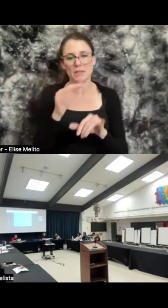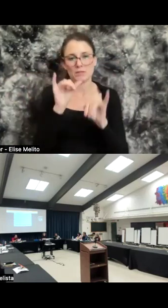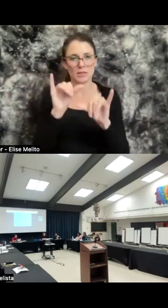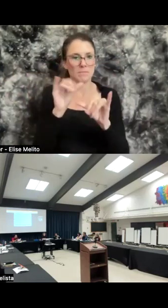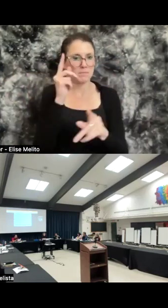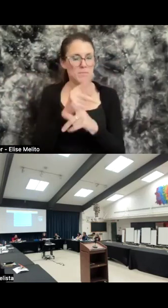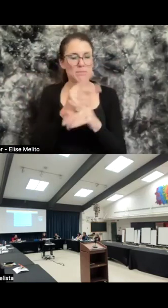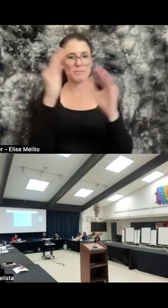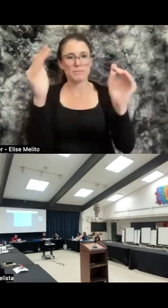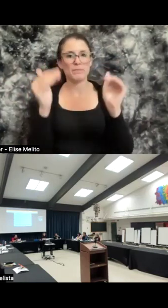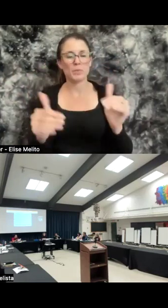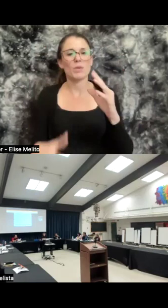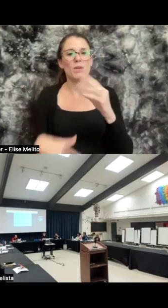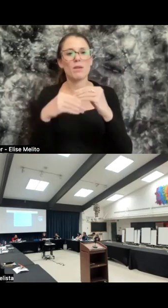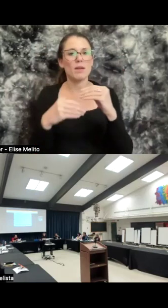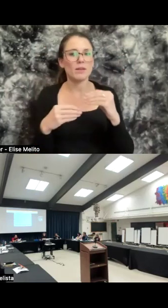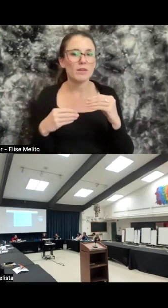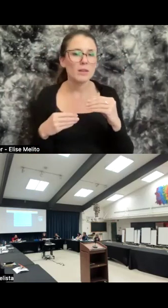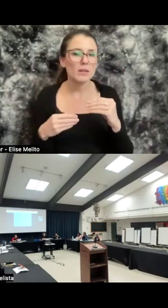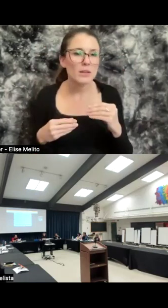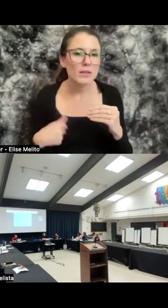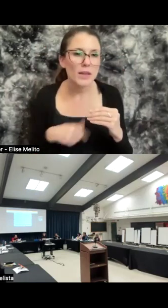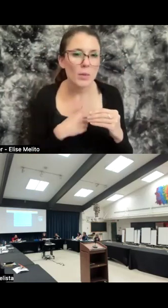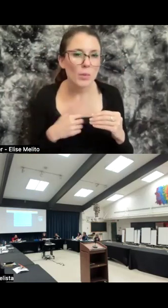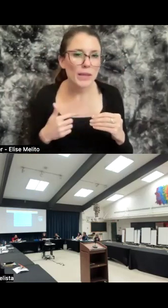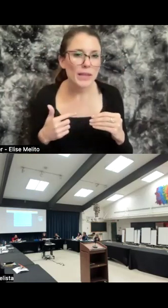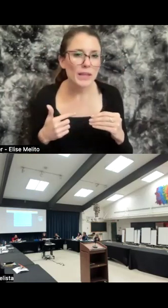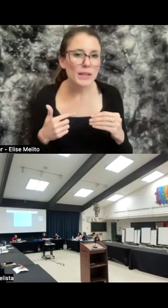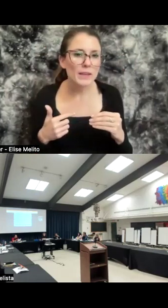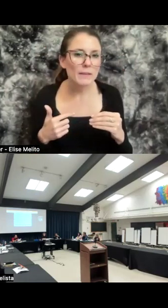added that we guide the school how to distribute the funds.